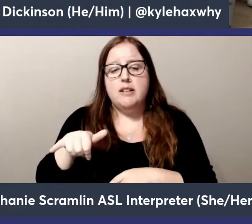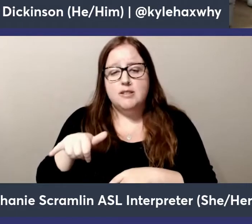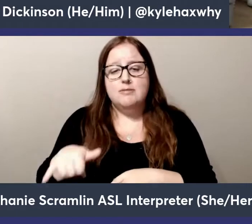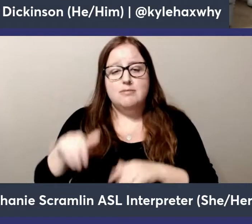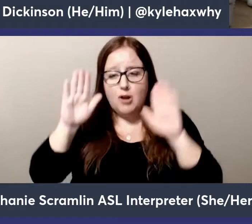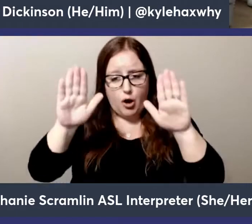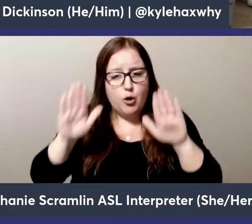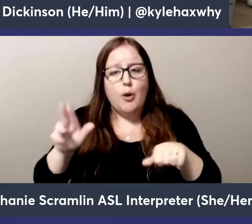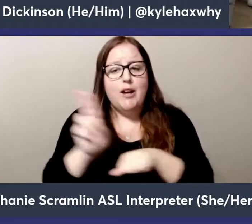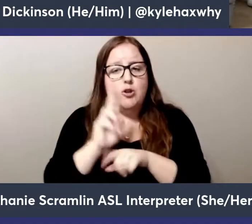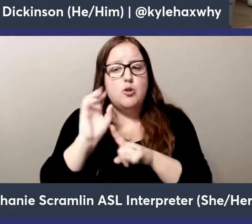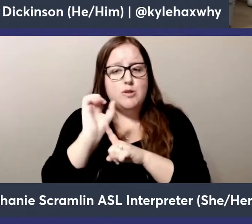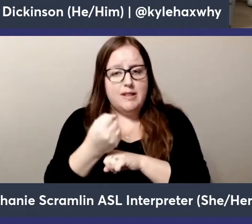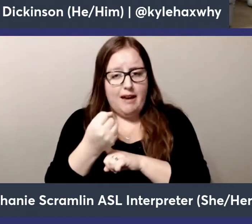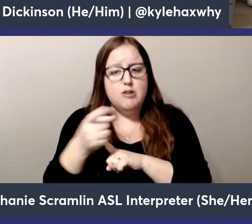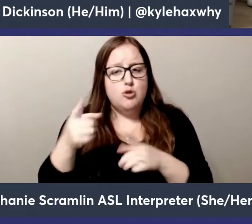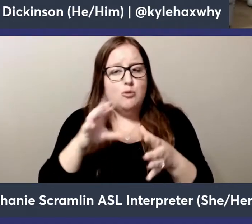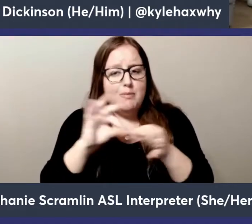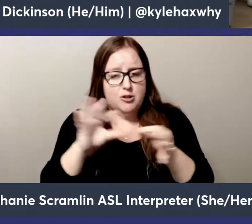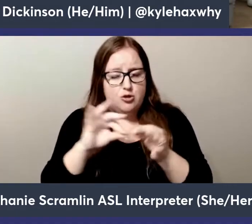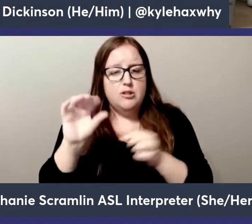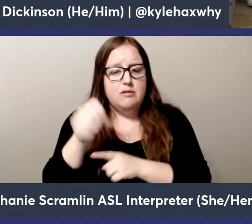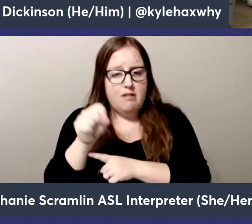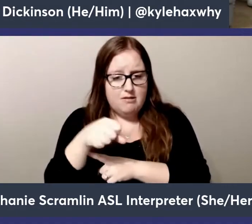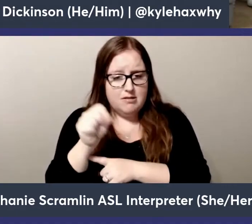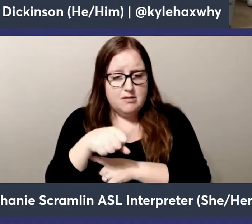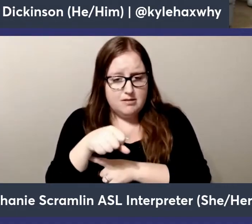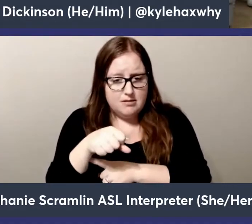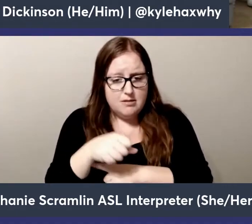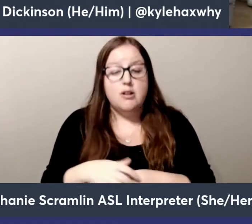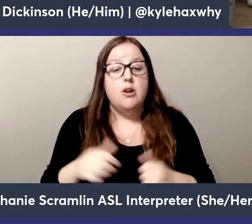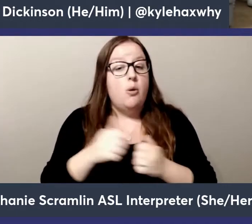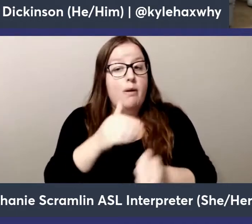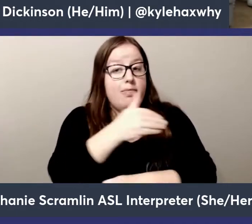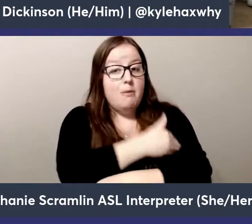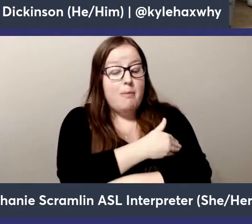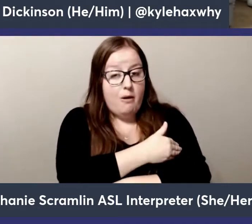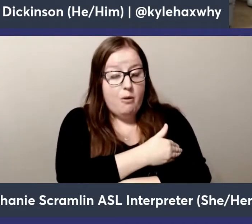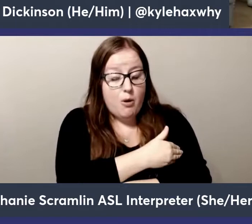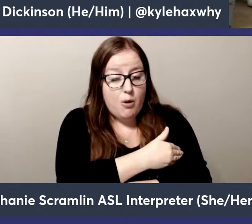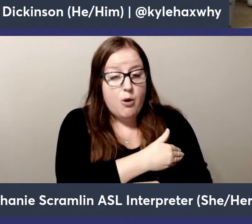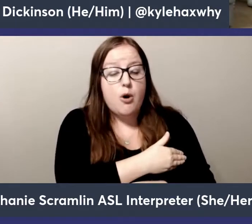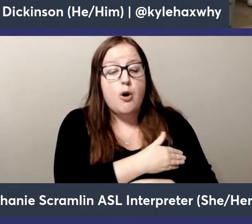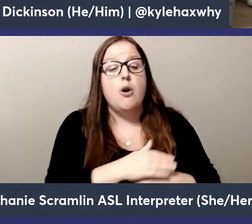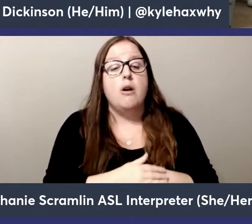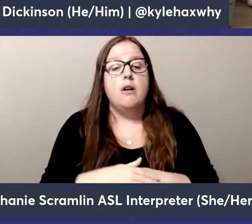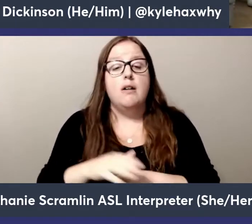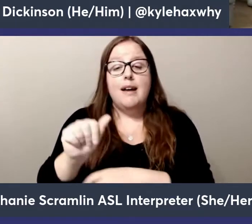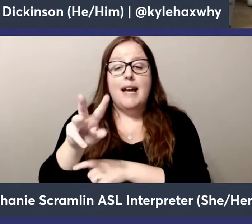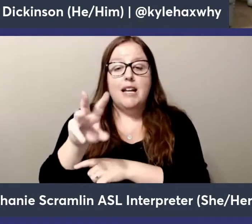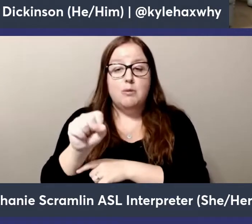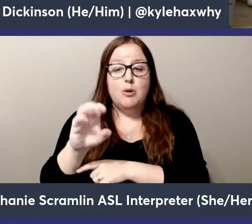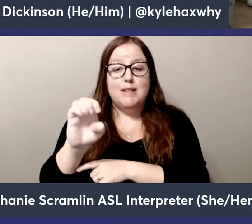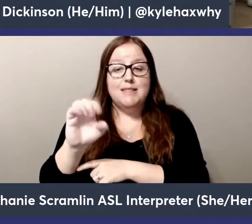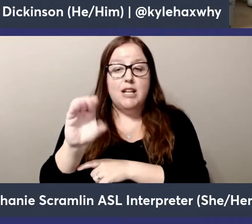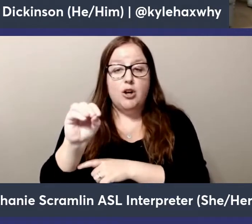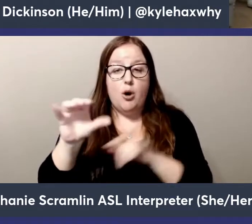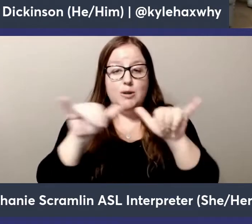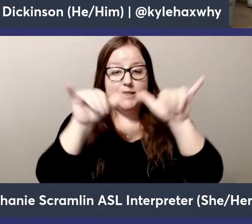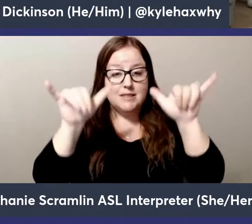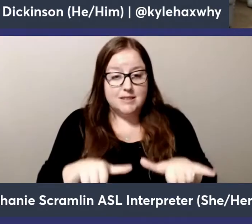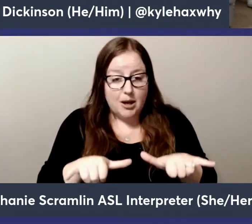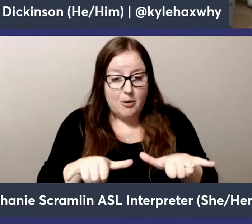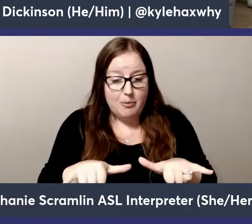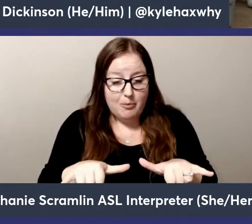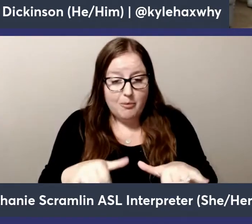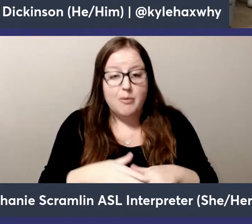great use case that you called out. That with the power of the AWS ecosystem, of which